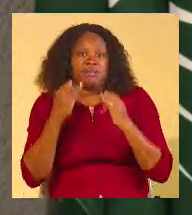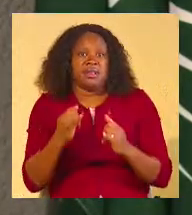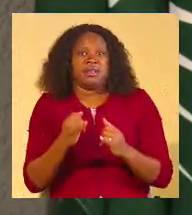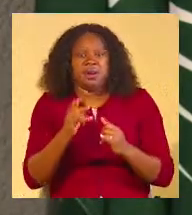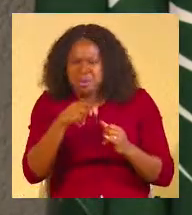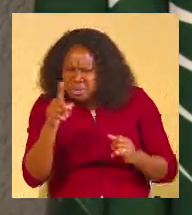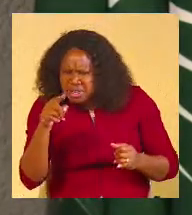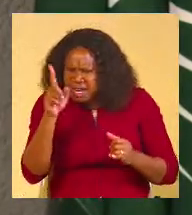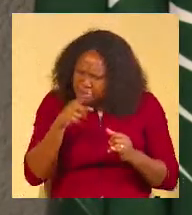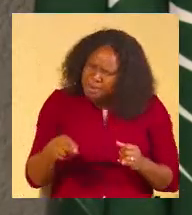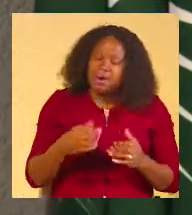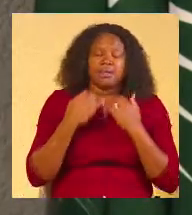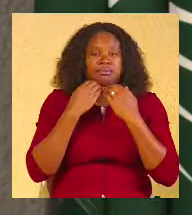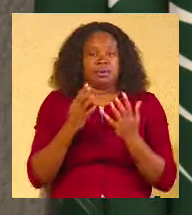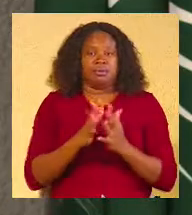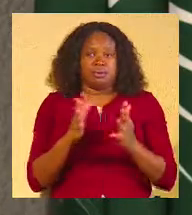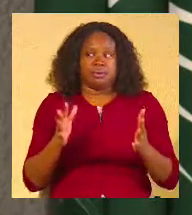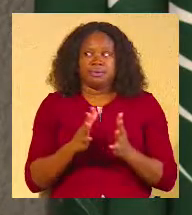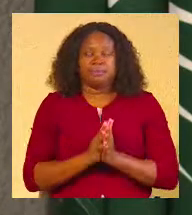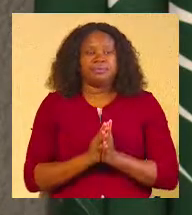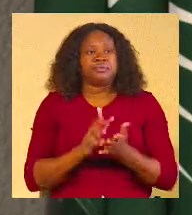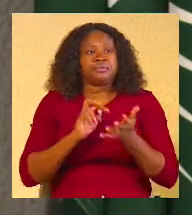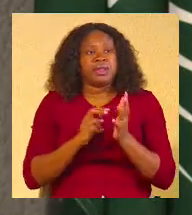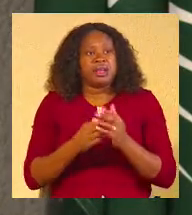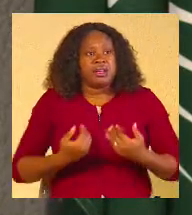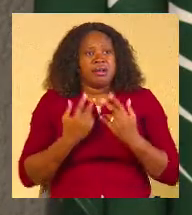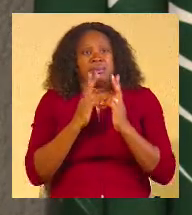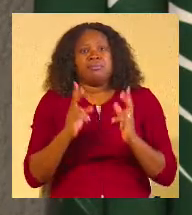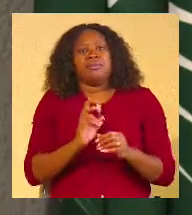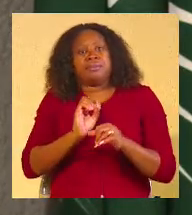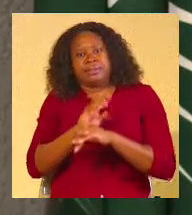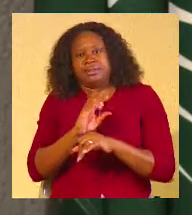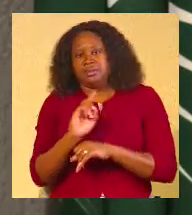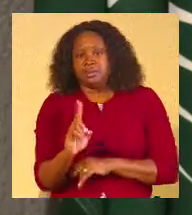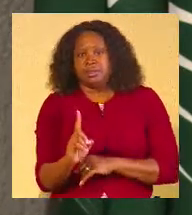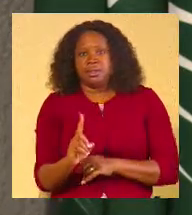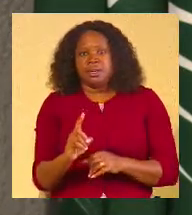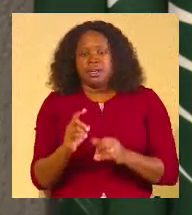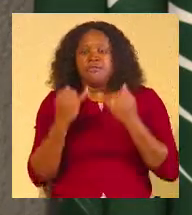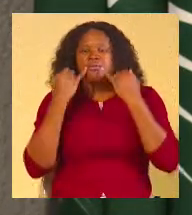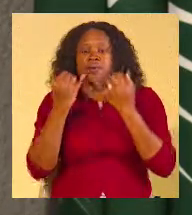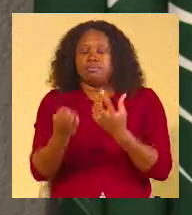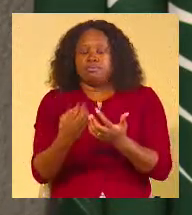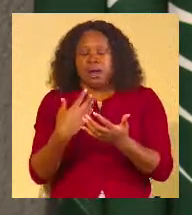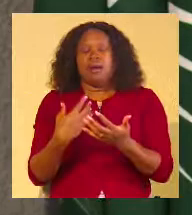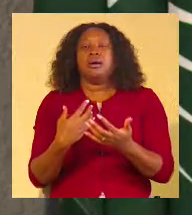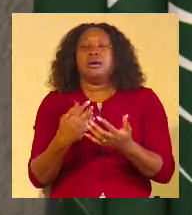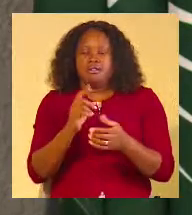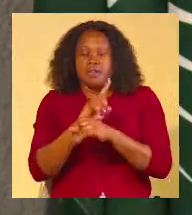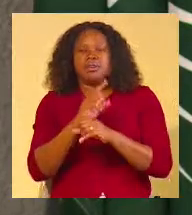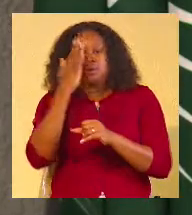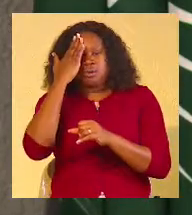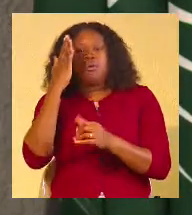And so my best advice to the young people will be to check your source of information. And we have heard it here, the Ministry of